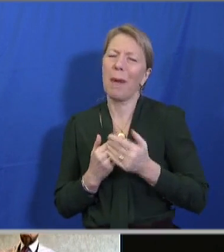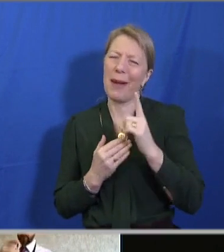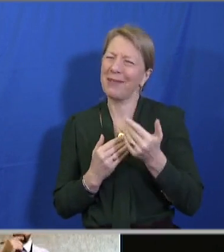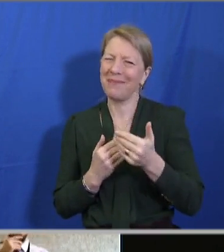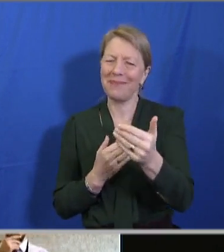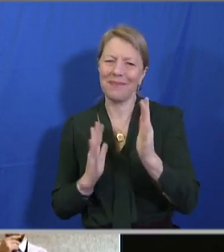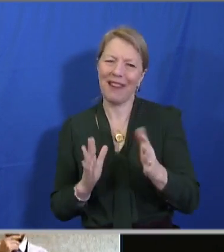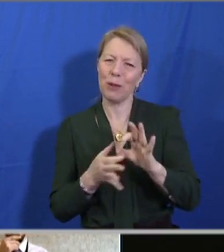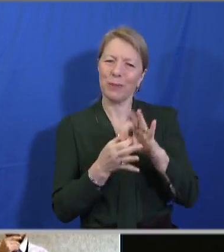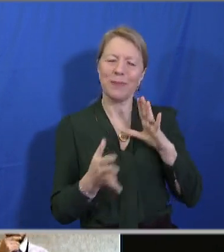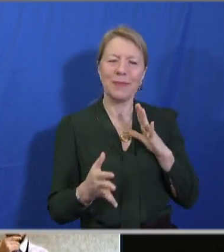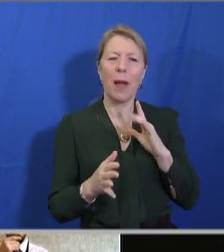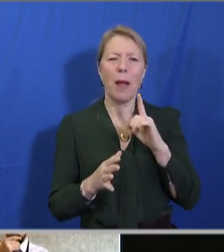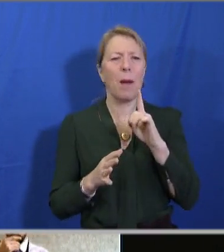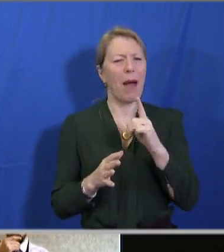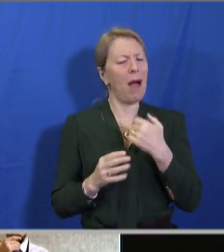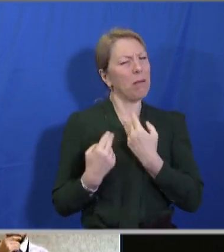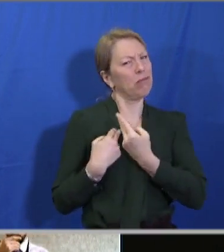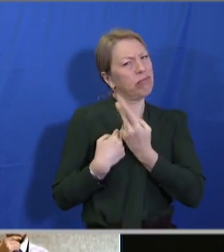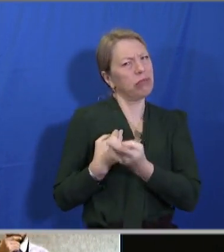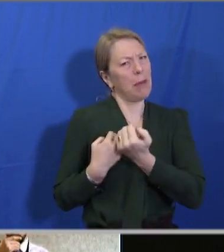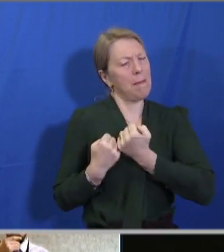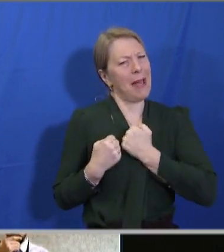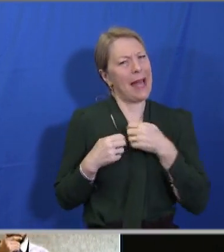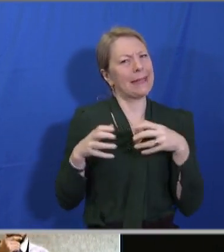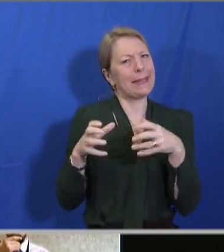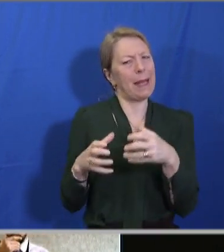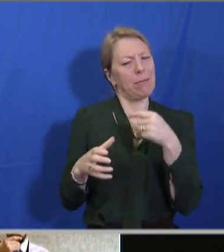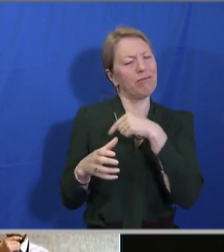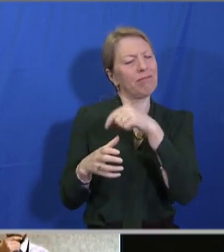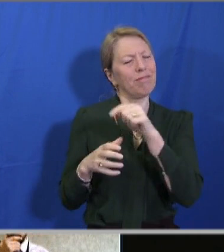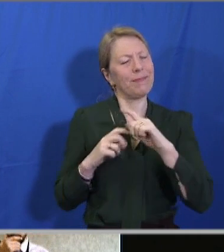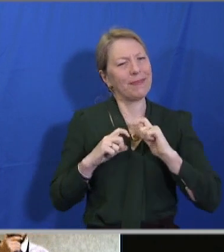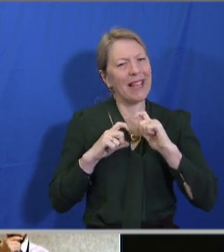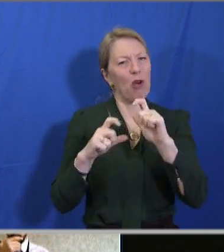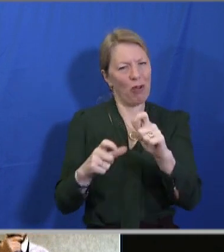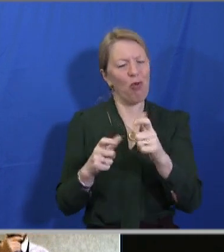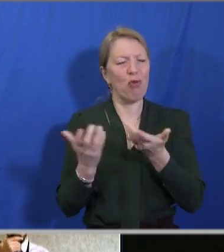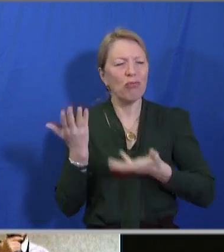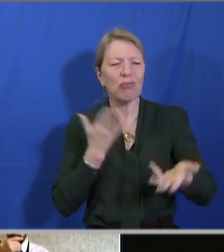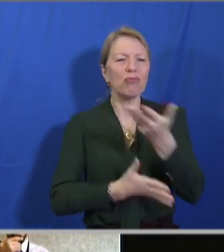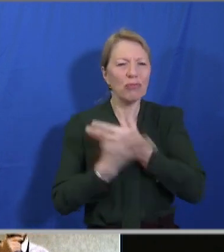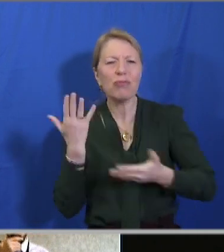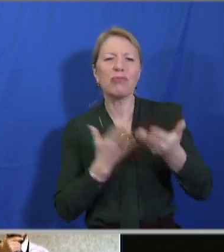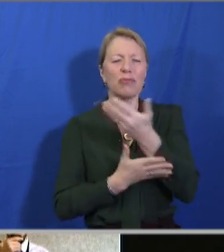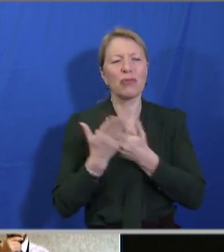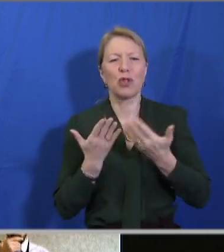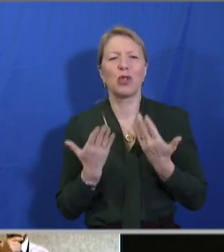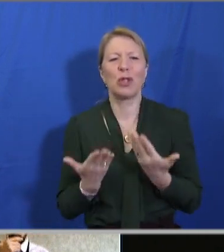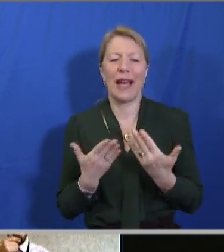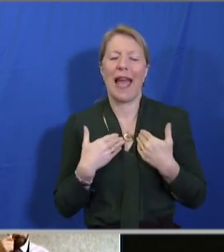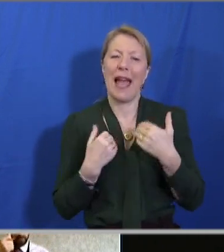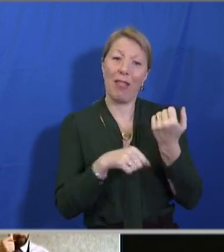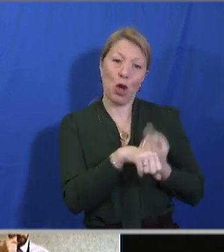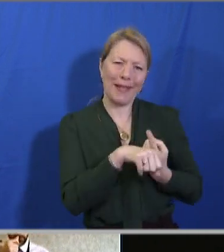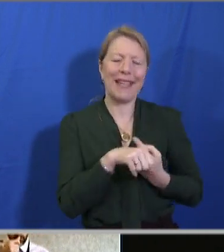to continue the engagement with both representatives of the Disabled People's Parliament and the Health Committee. And I commend your